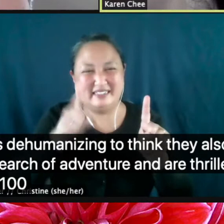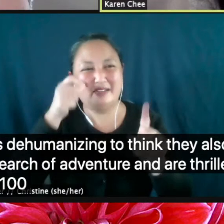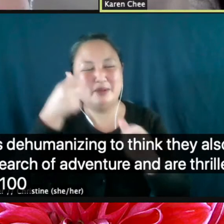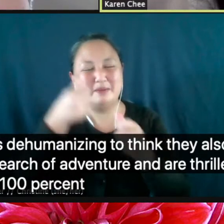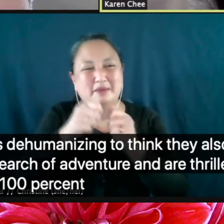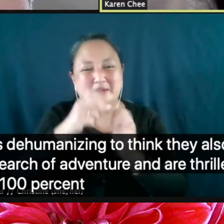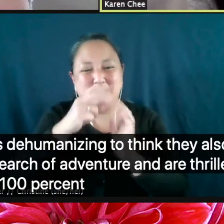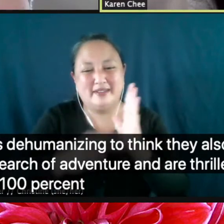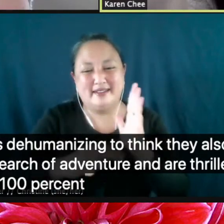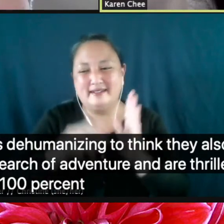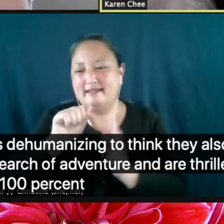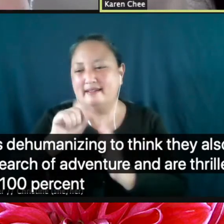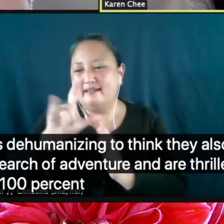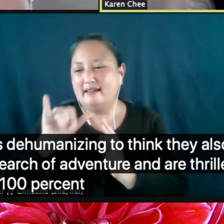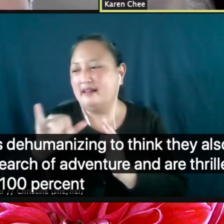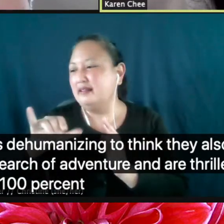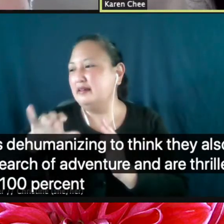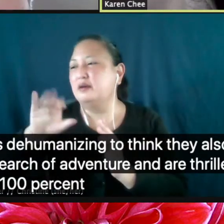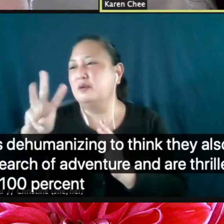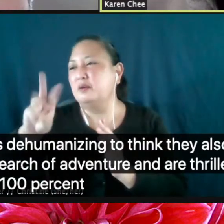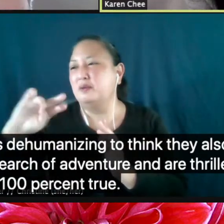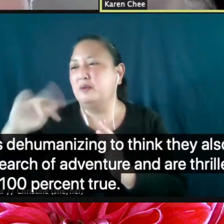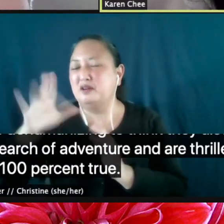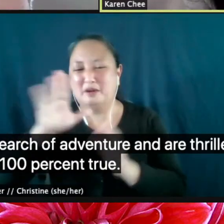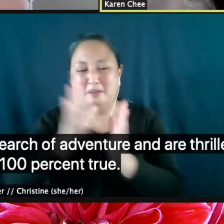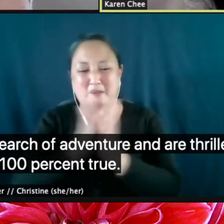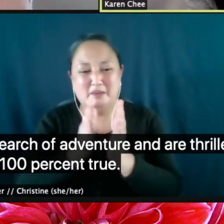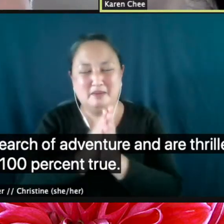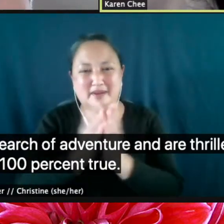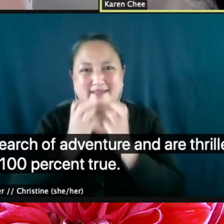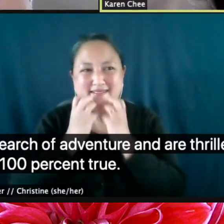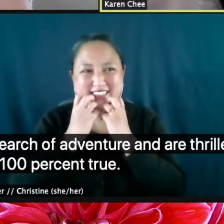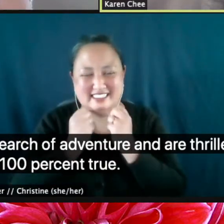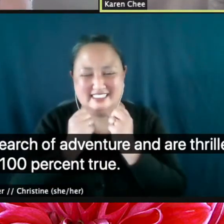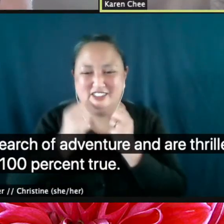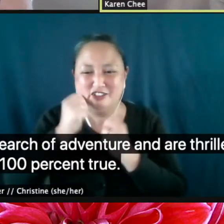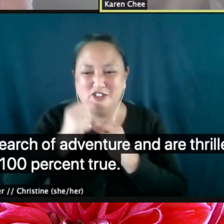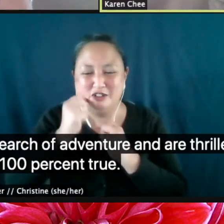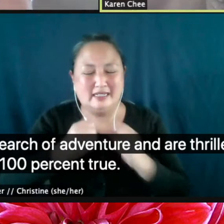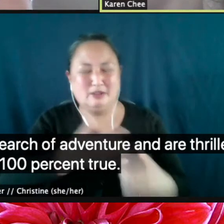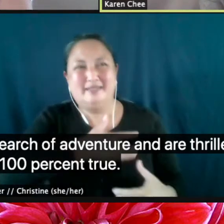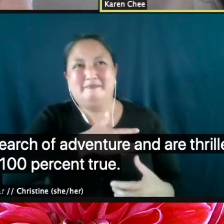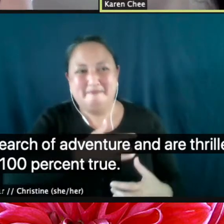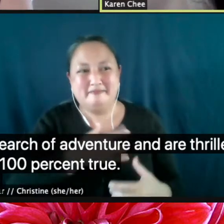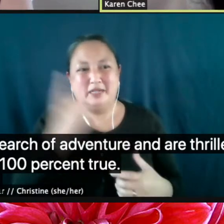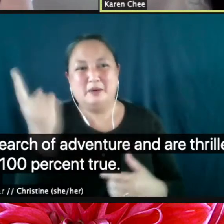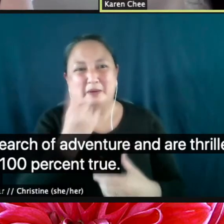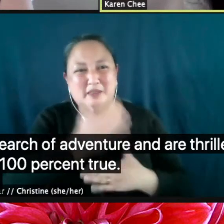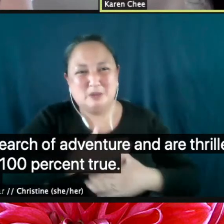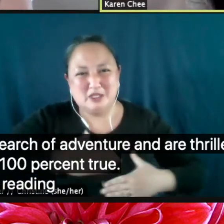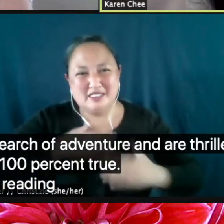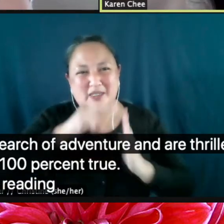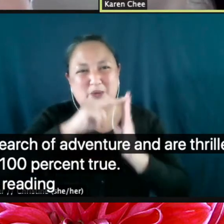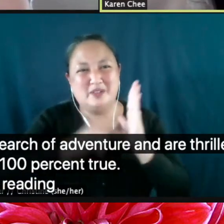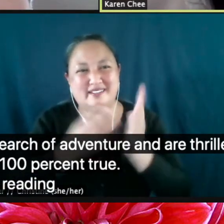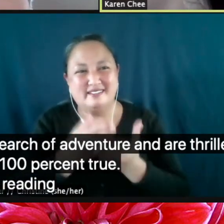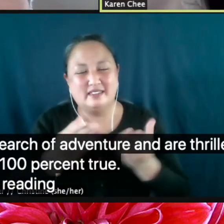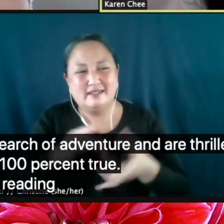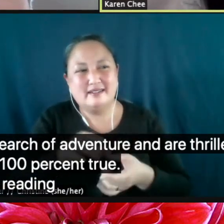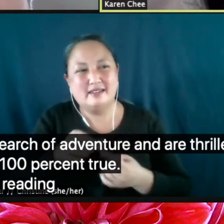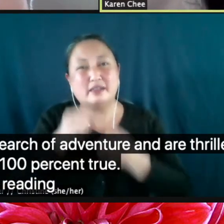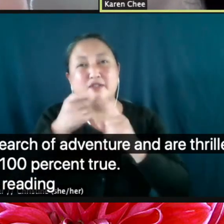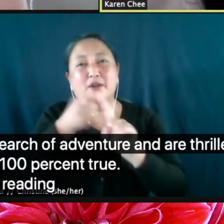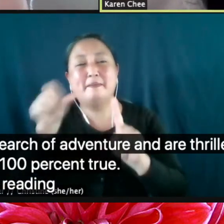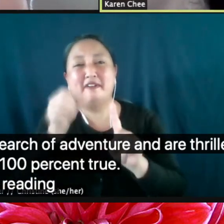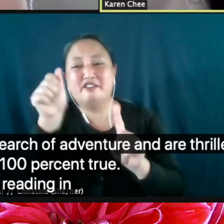Ali Wong's book, Dear Girls, there was a moment that like so resonated with me that I always really appreciate reading stuff, especially by